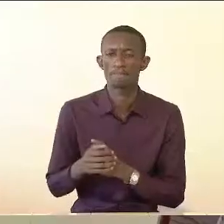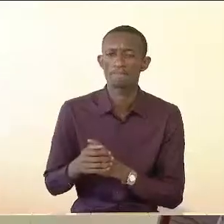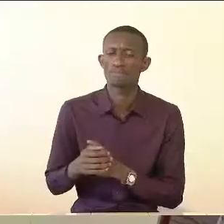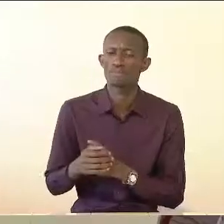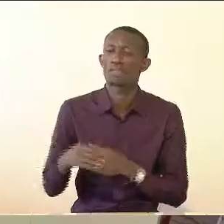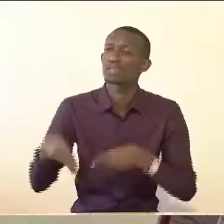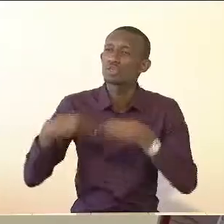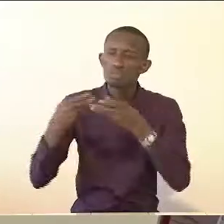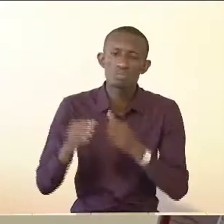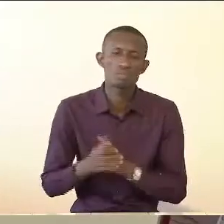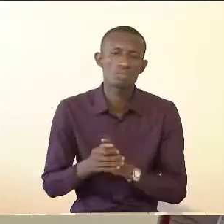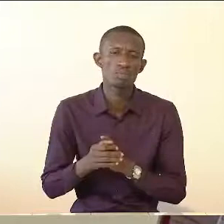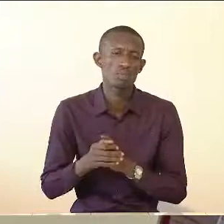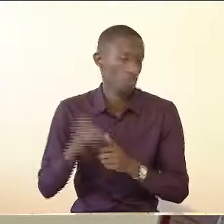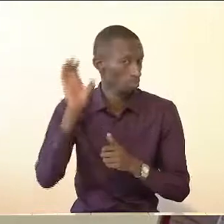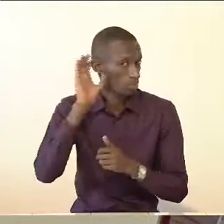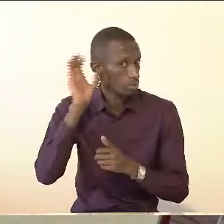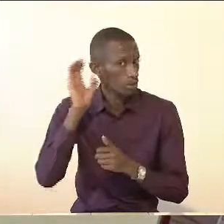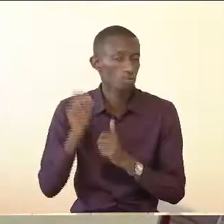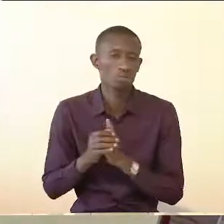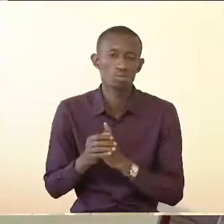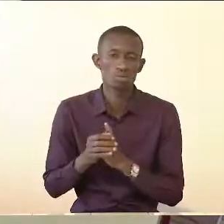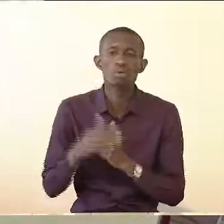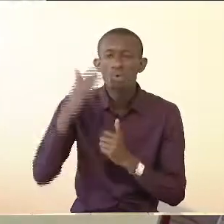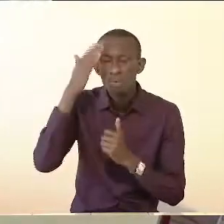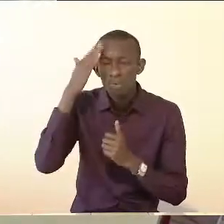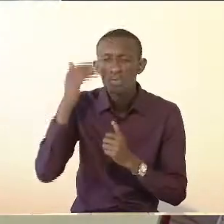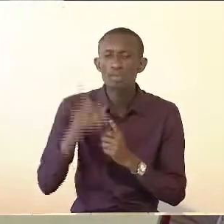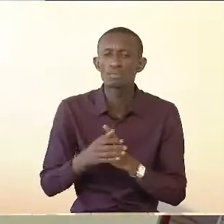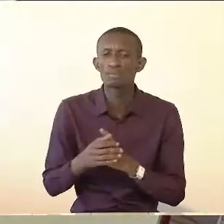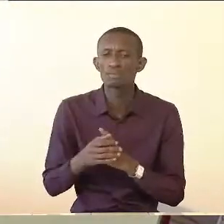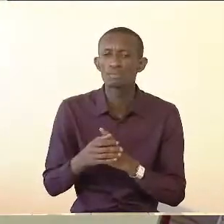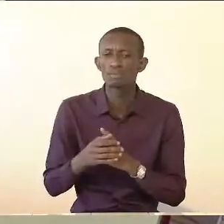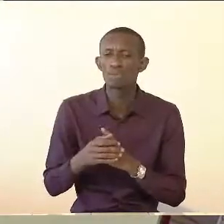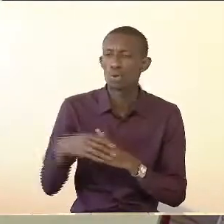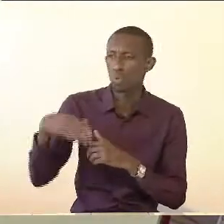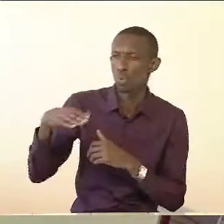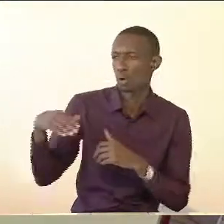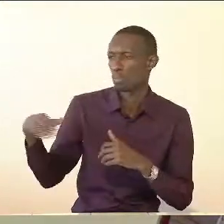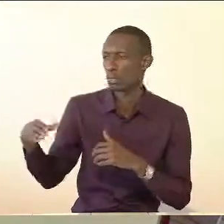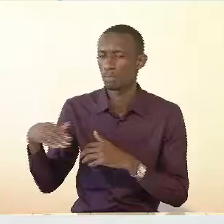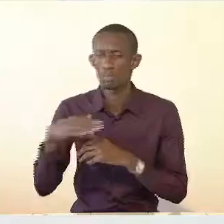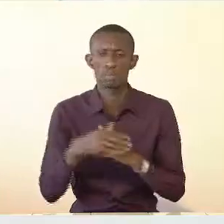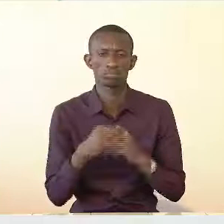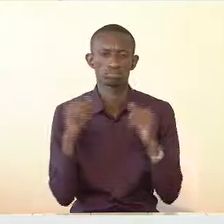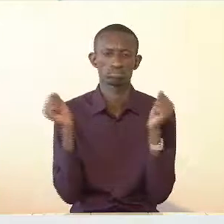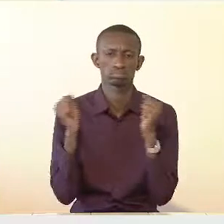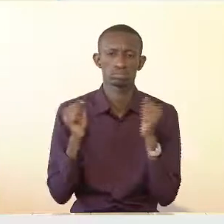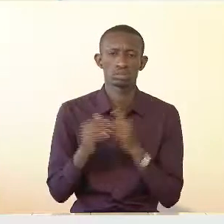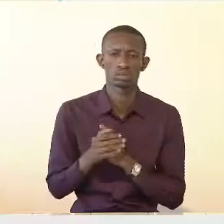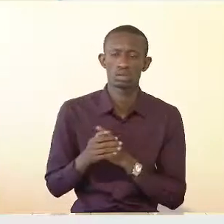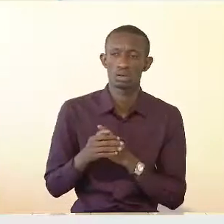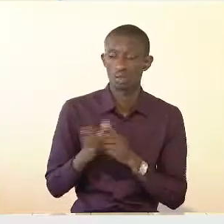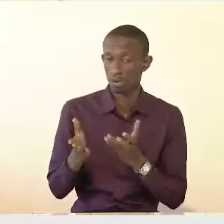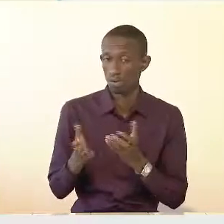or glands to do these following things. When it is a cold bath, there's reducing sweating, number